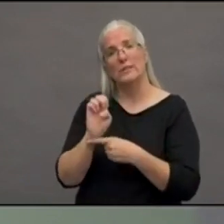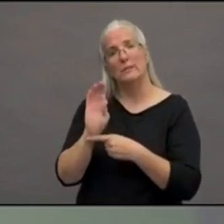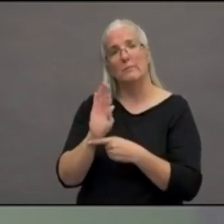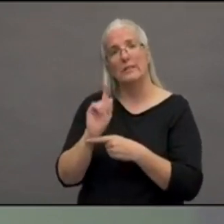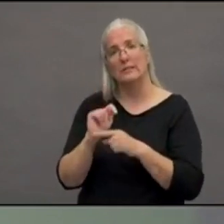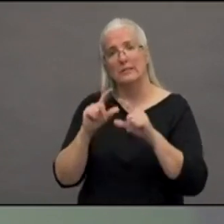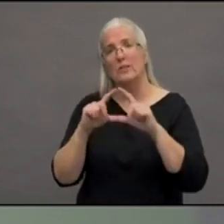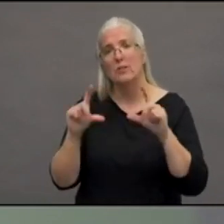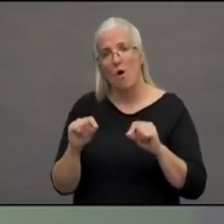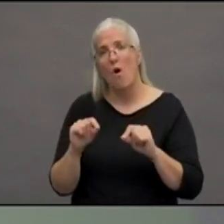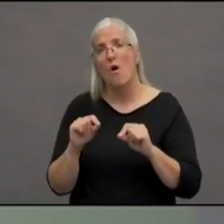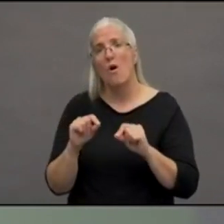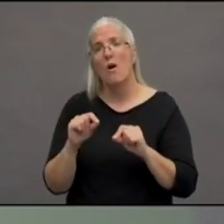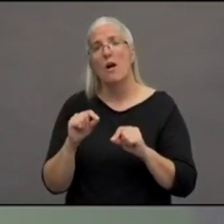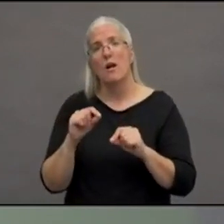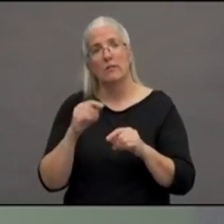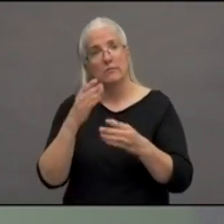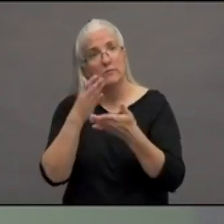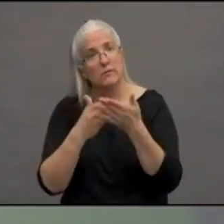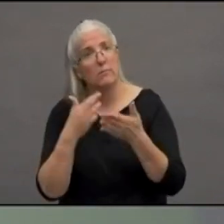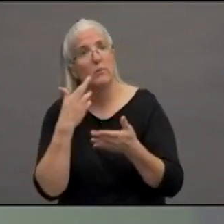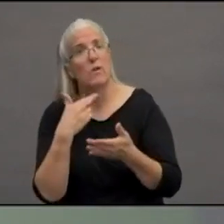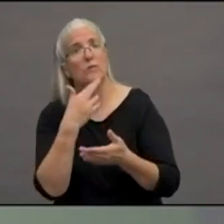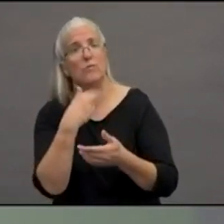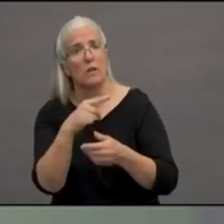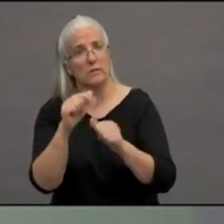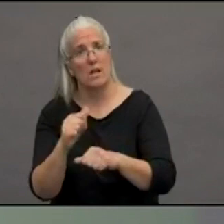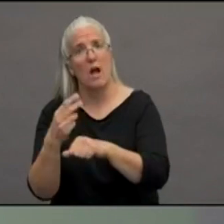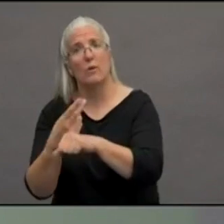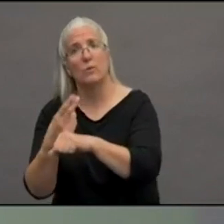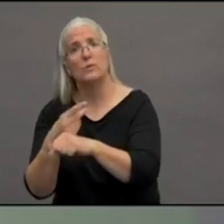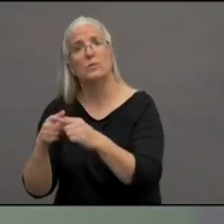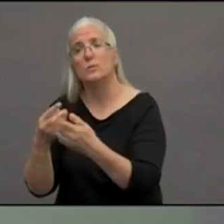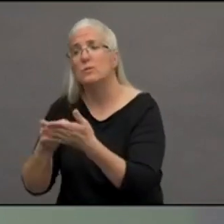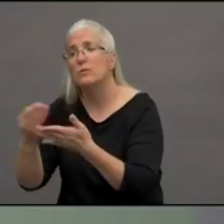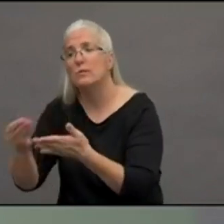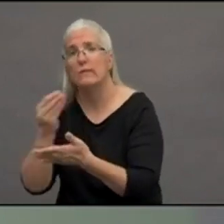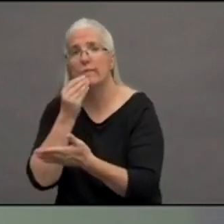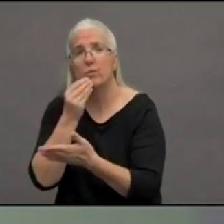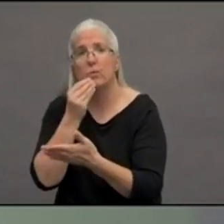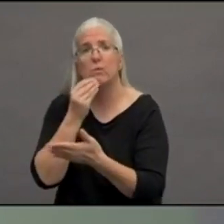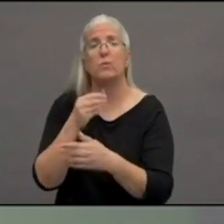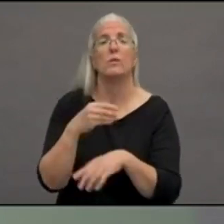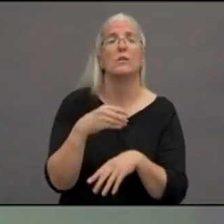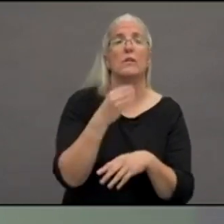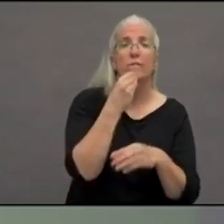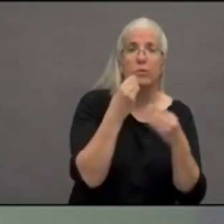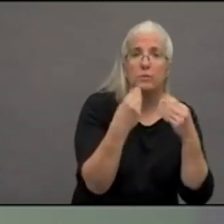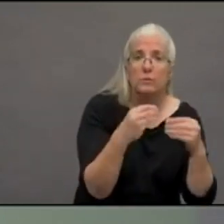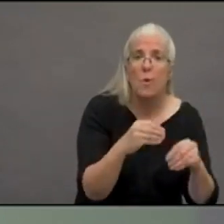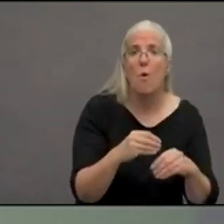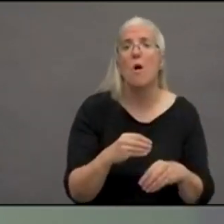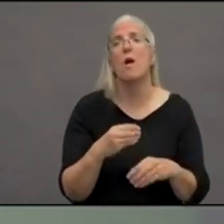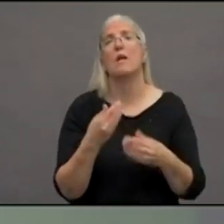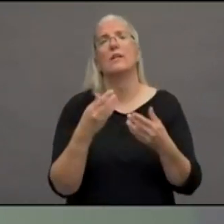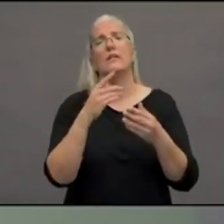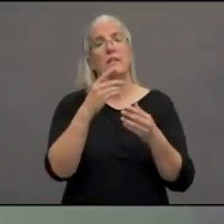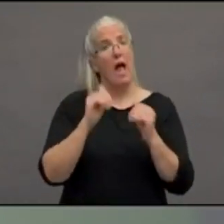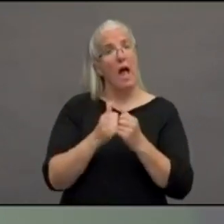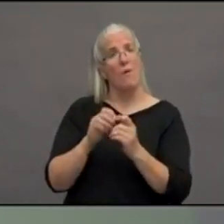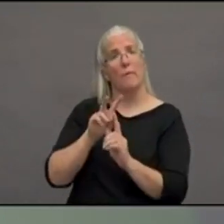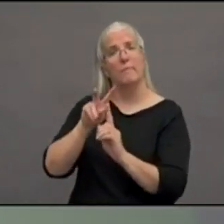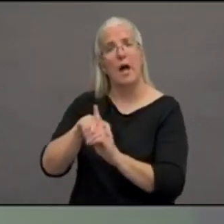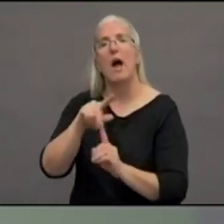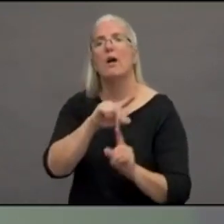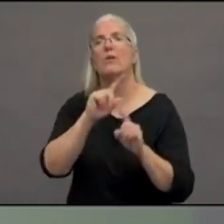can actually use it at some restaurants in addition to at some grocery stores. And the way that people apply for that is they go to the Social Services